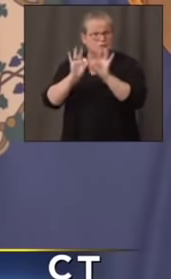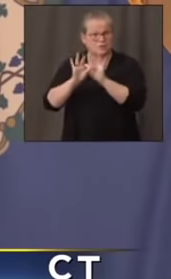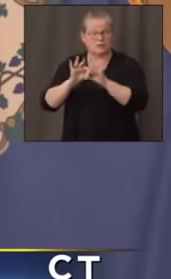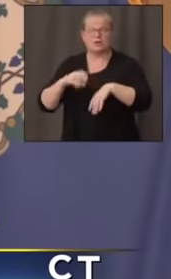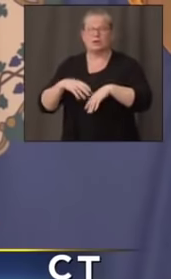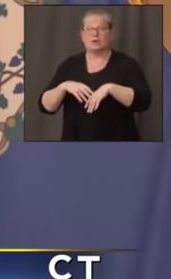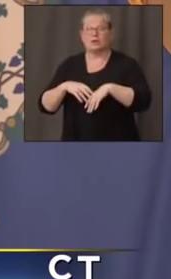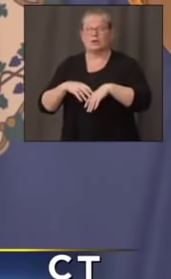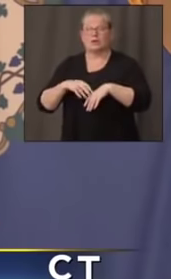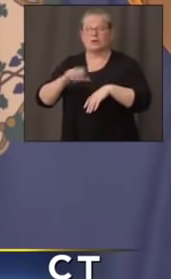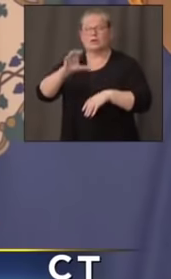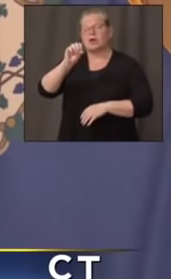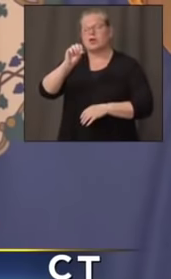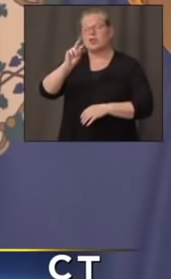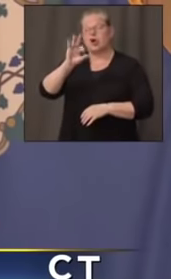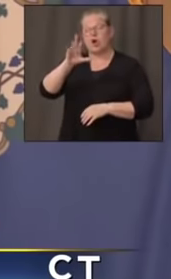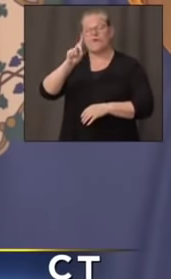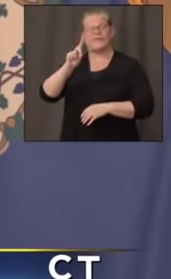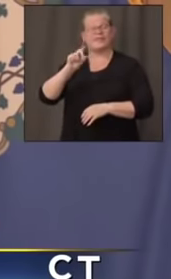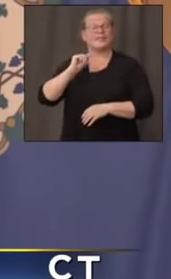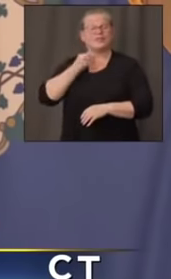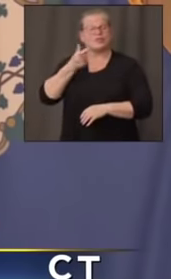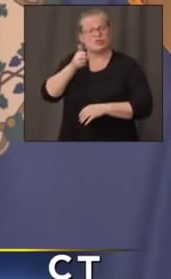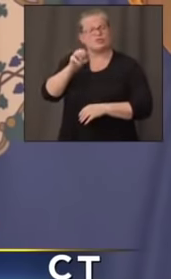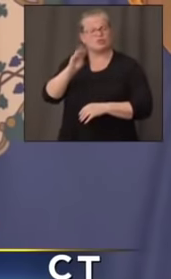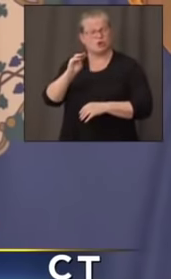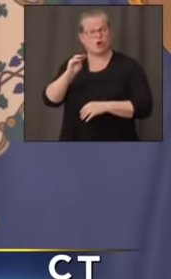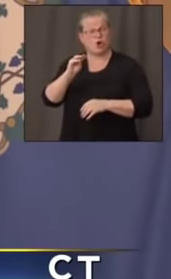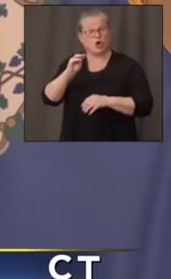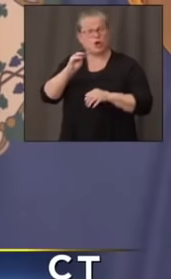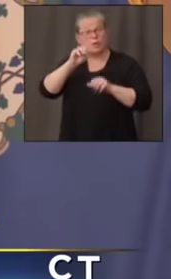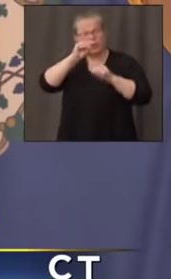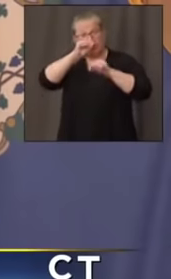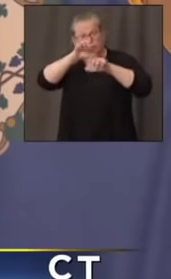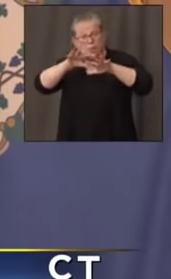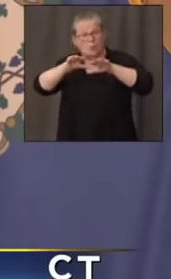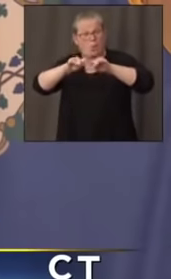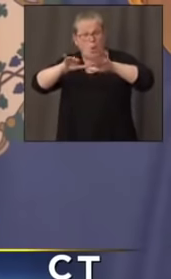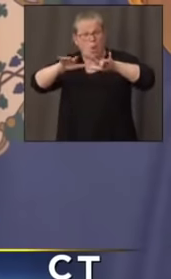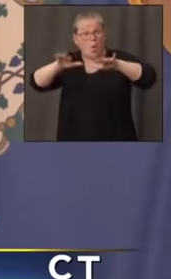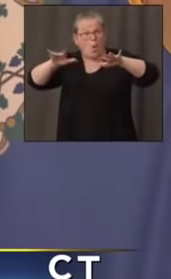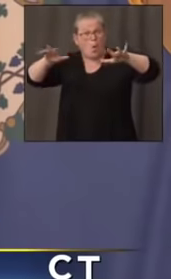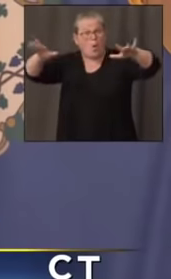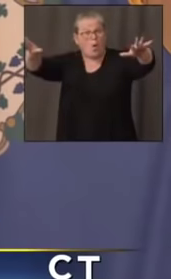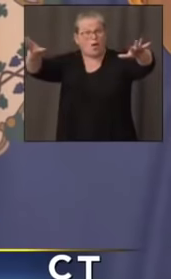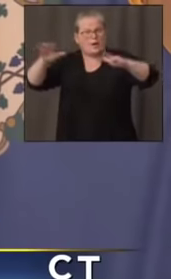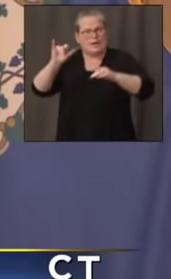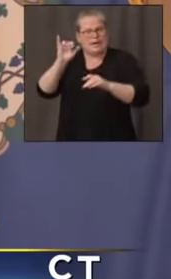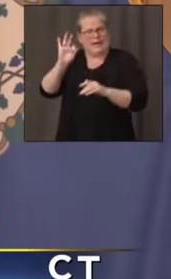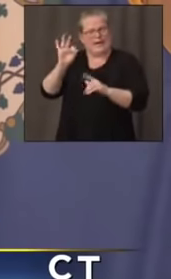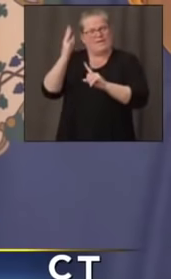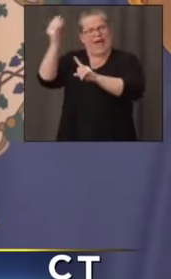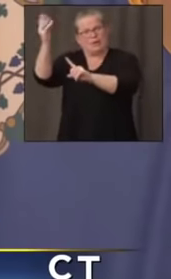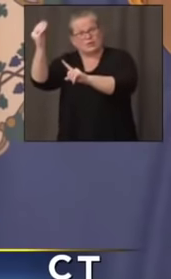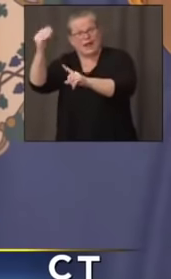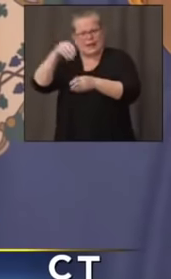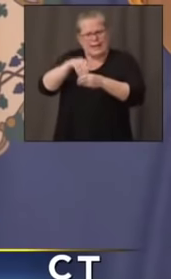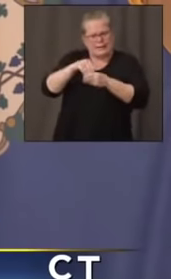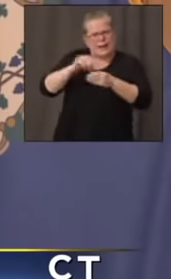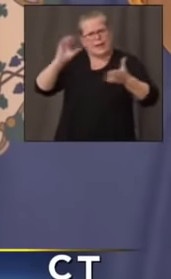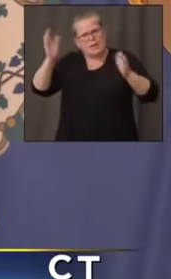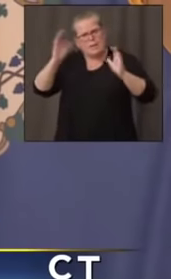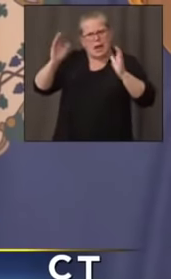we know the difference between outdoors and indoors in terms of infection rates, and what we can do in terms of indoors to make sure that we have the filters